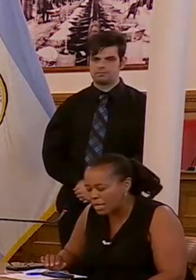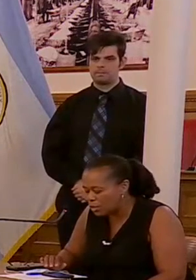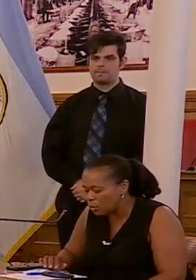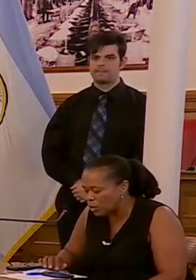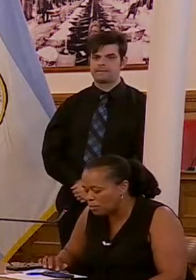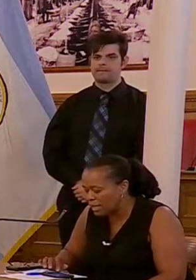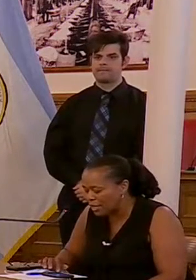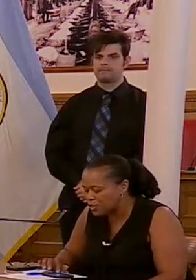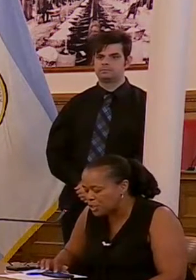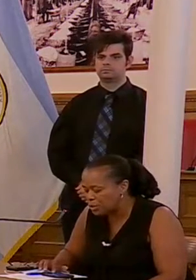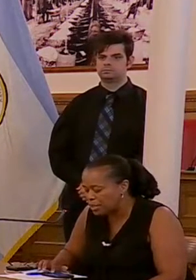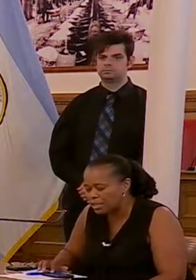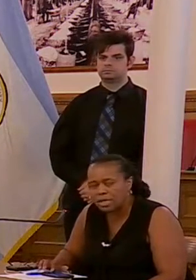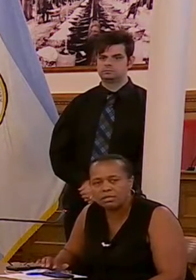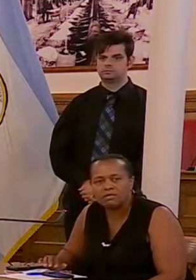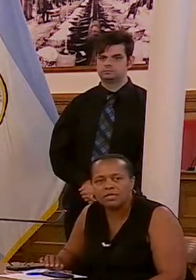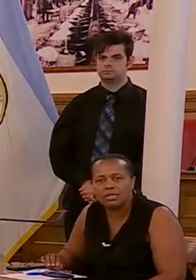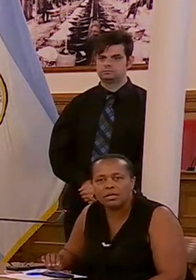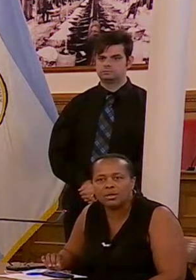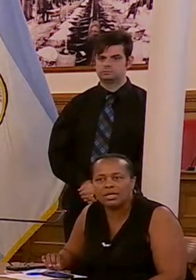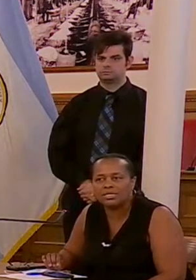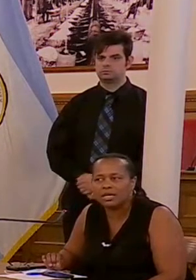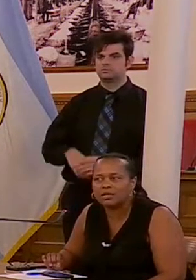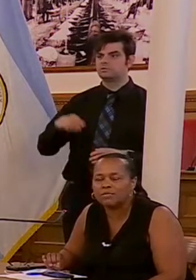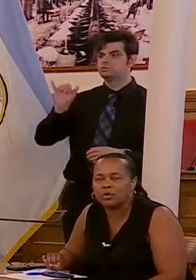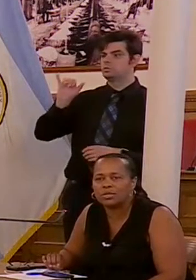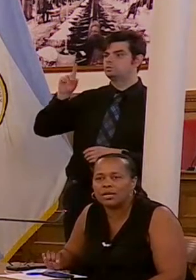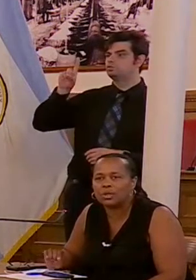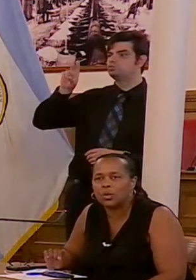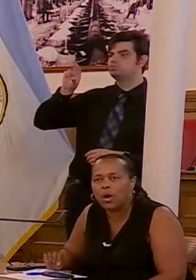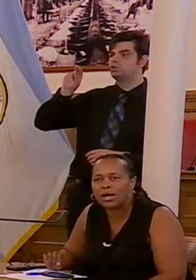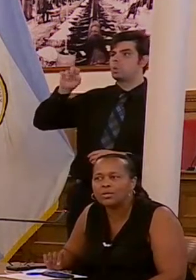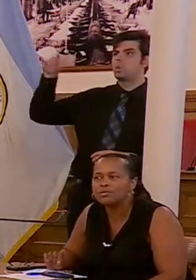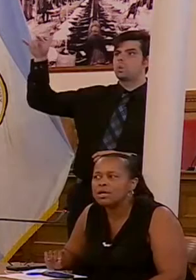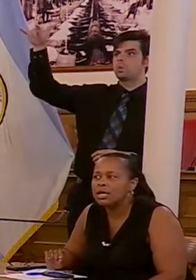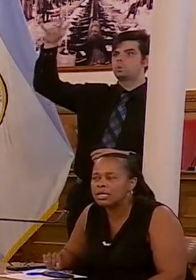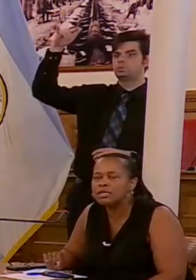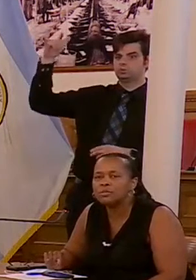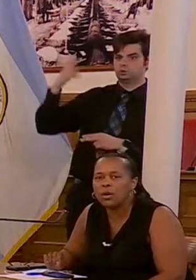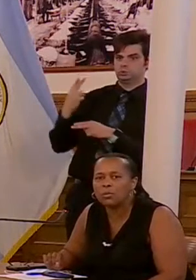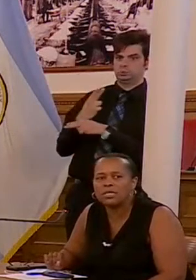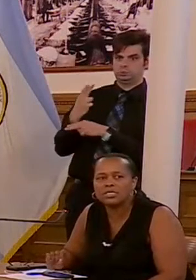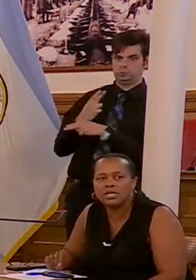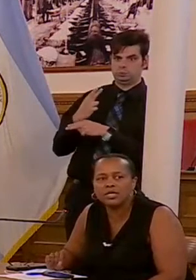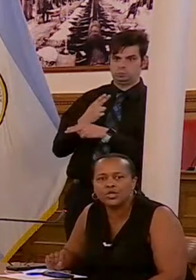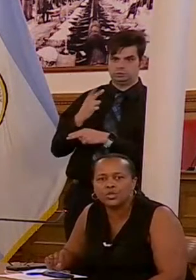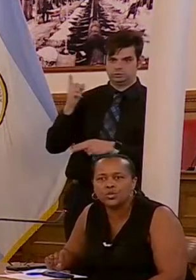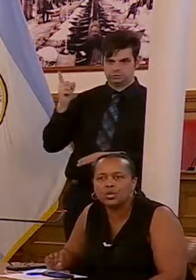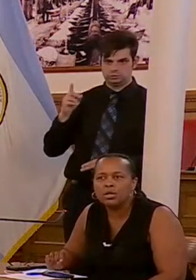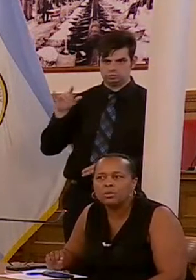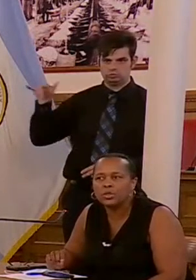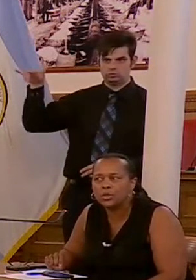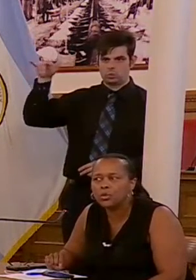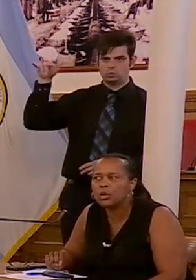The mayor will be executing at the end of the year an executive order that requires any department